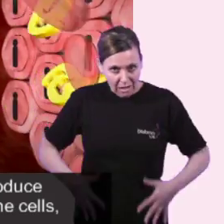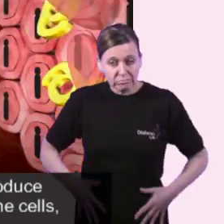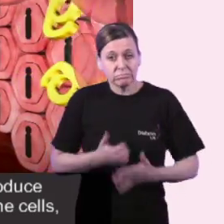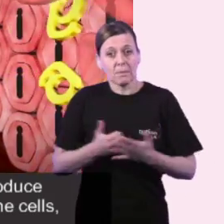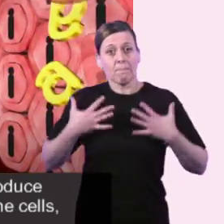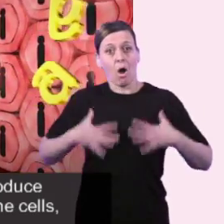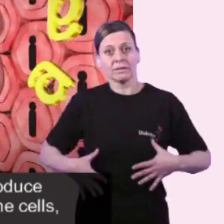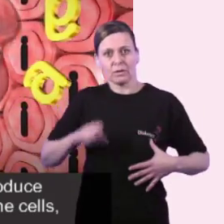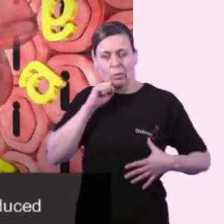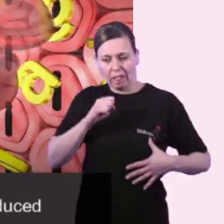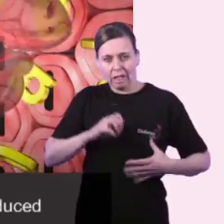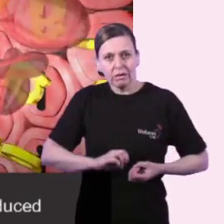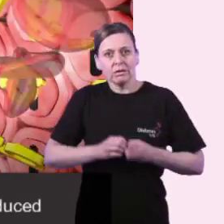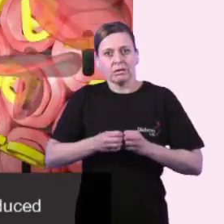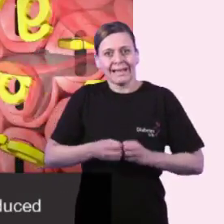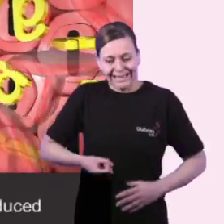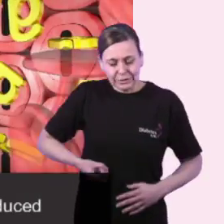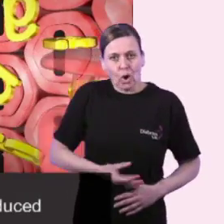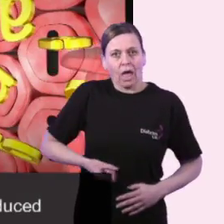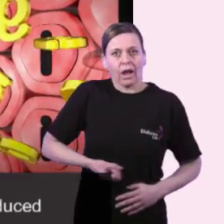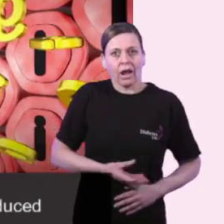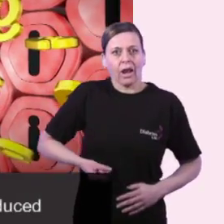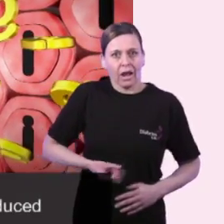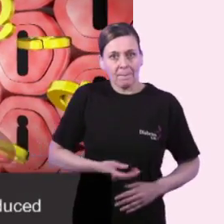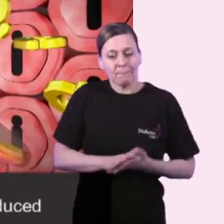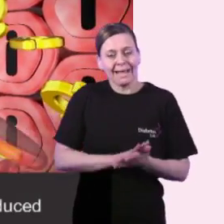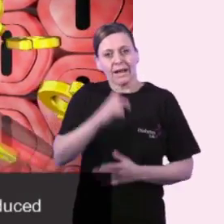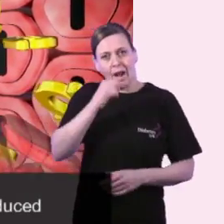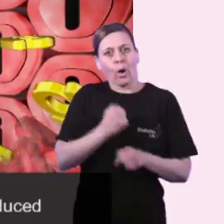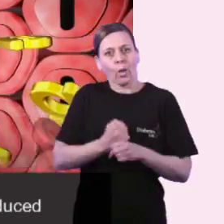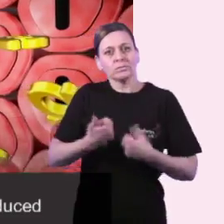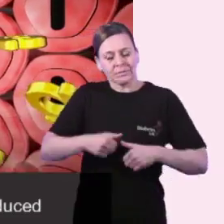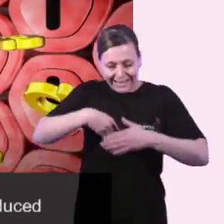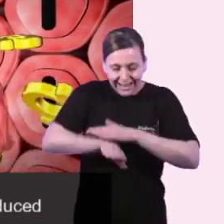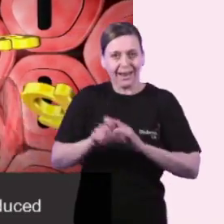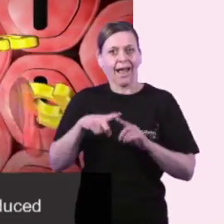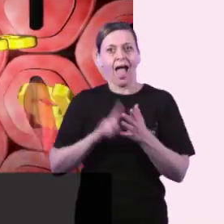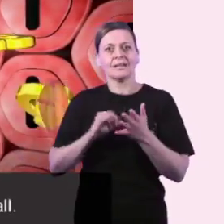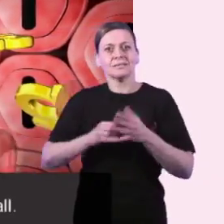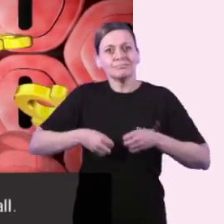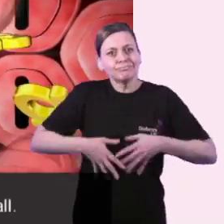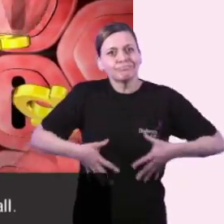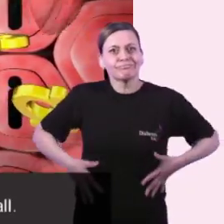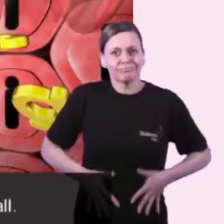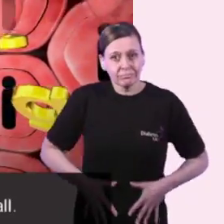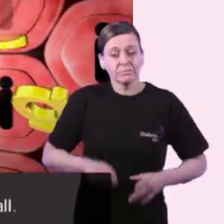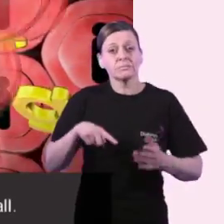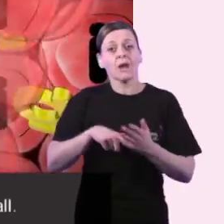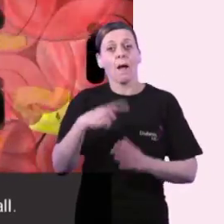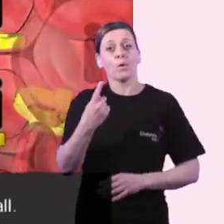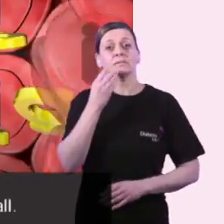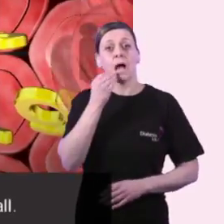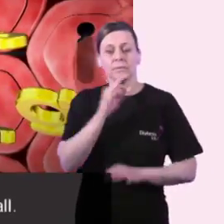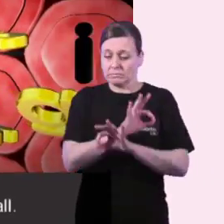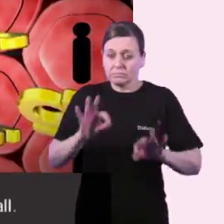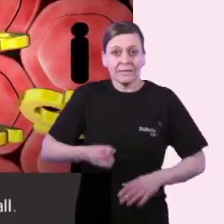into the cells but in type 1 diabetes there is no insulin being produced so the glucose can't get into